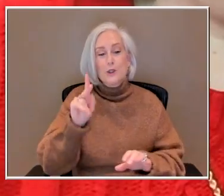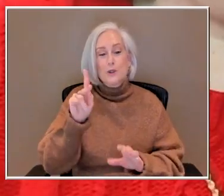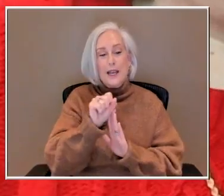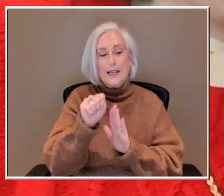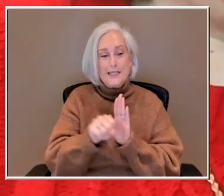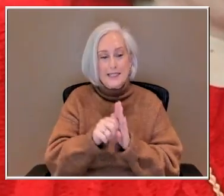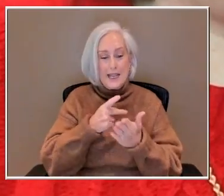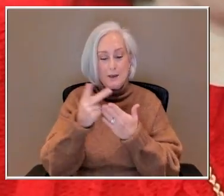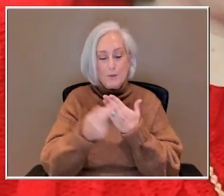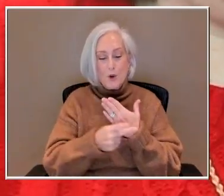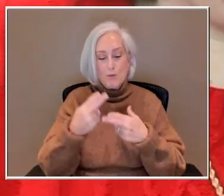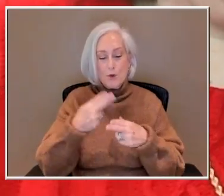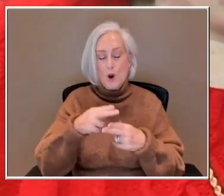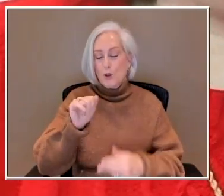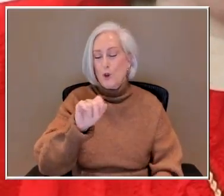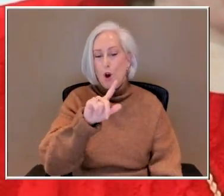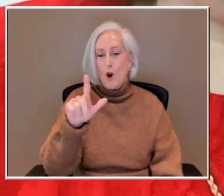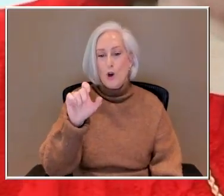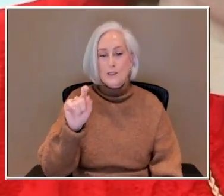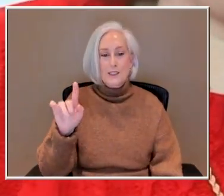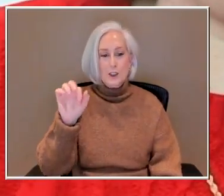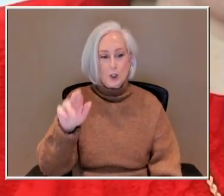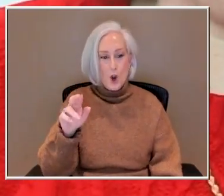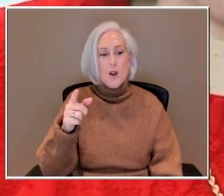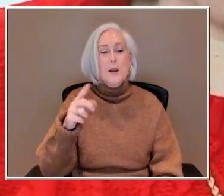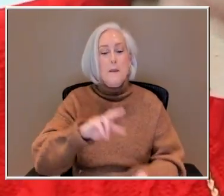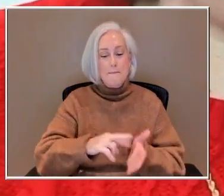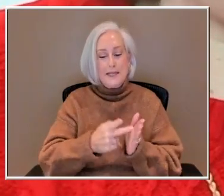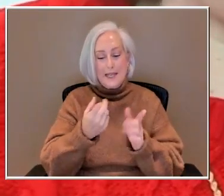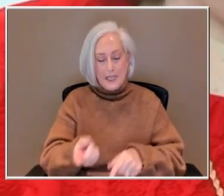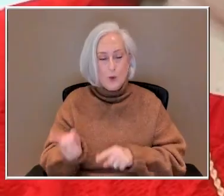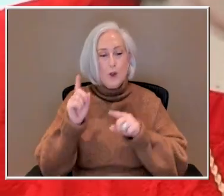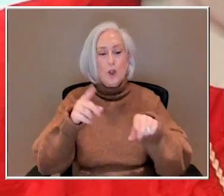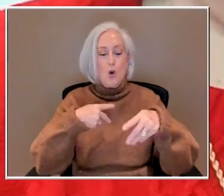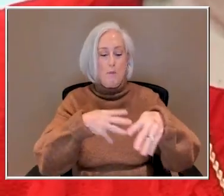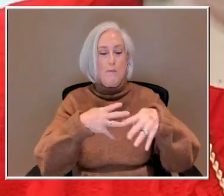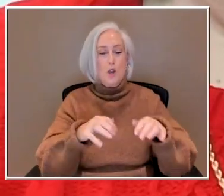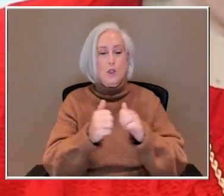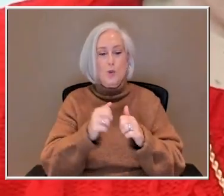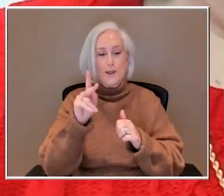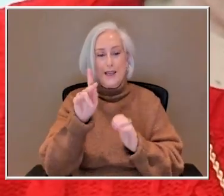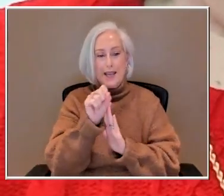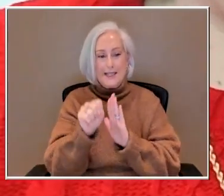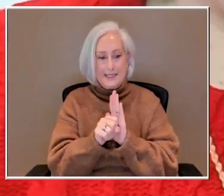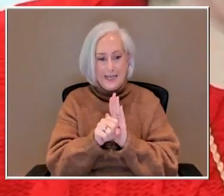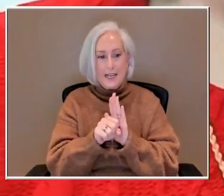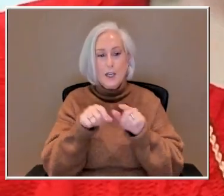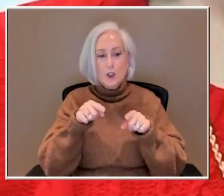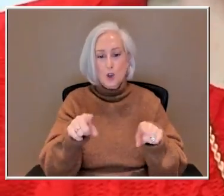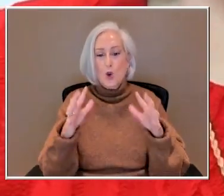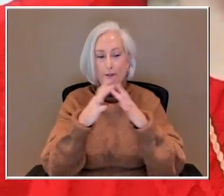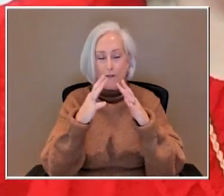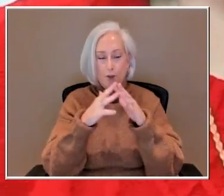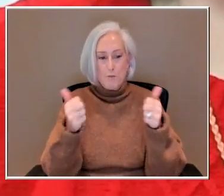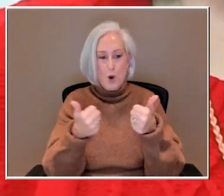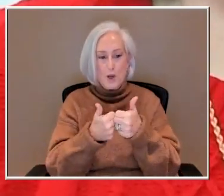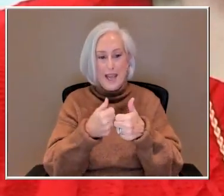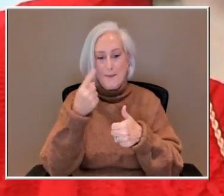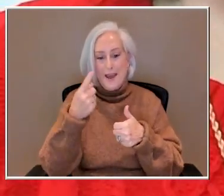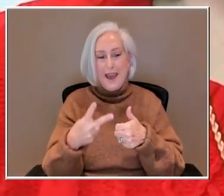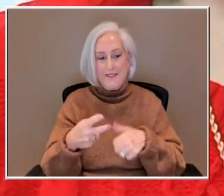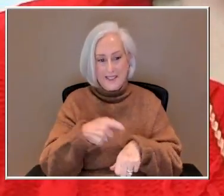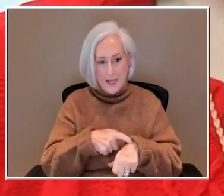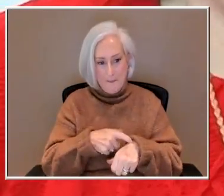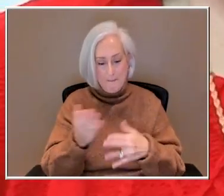the All-Star, in which he would go up and actually march with the K-State band during a football game during halftime. He also